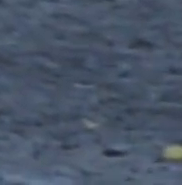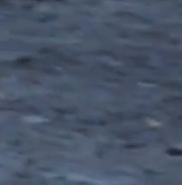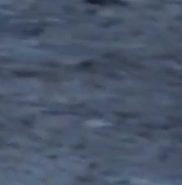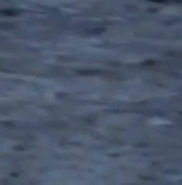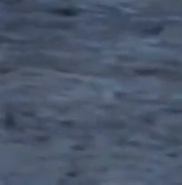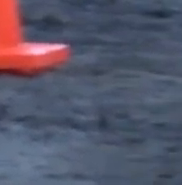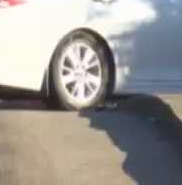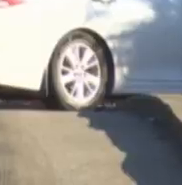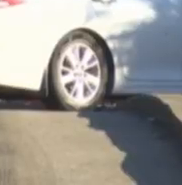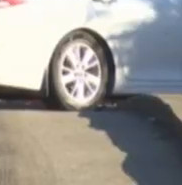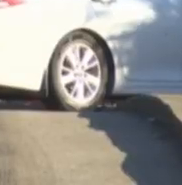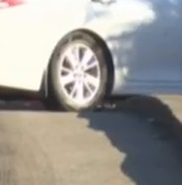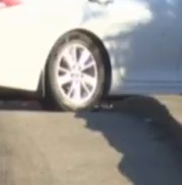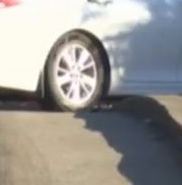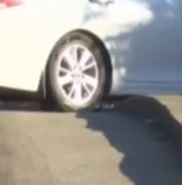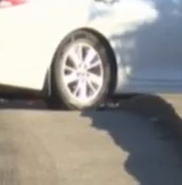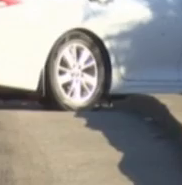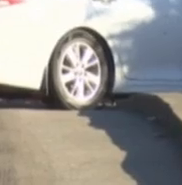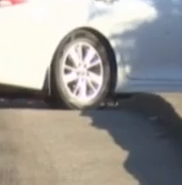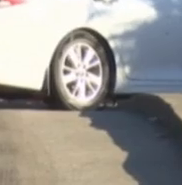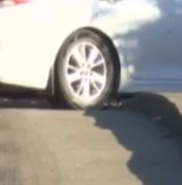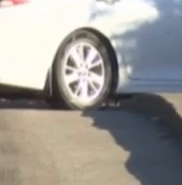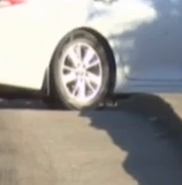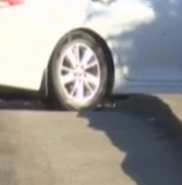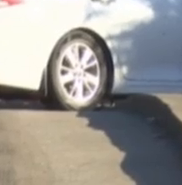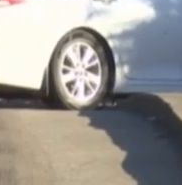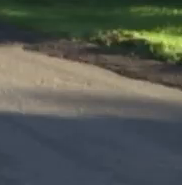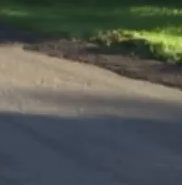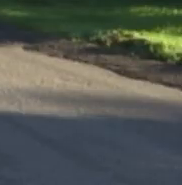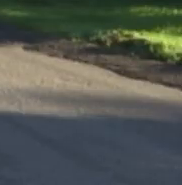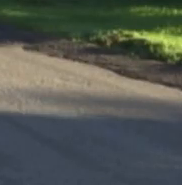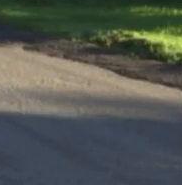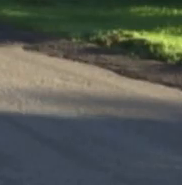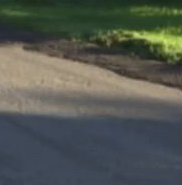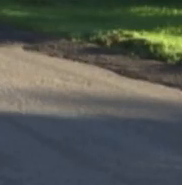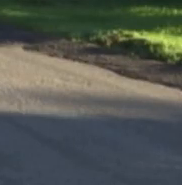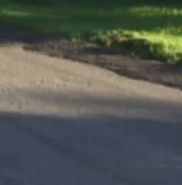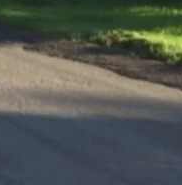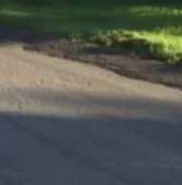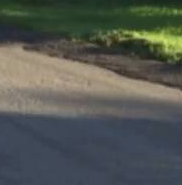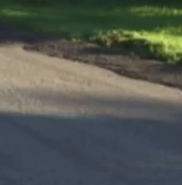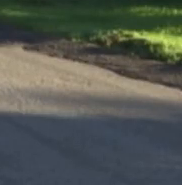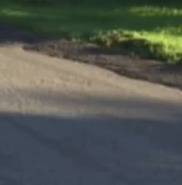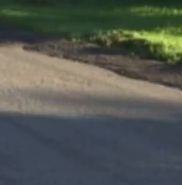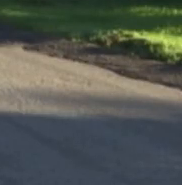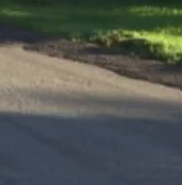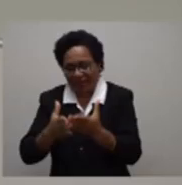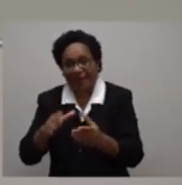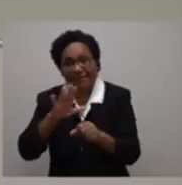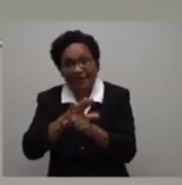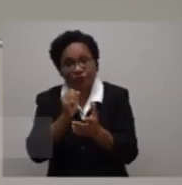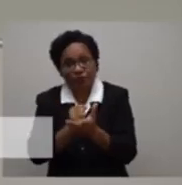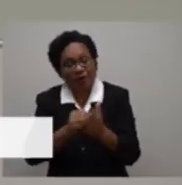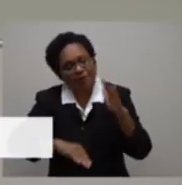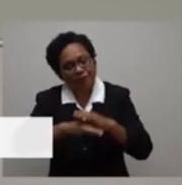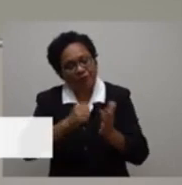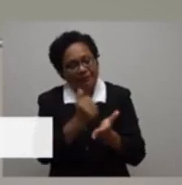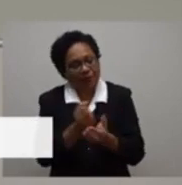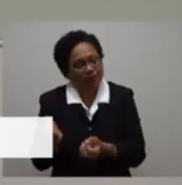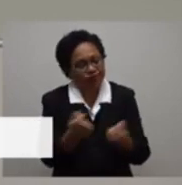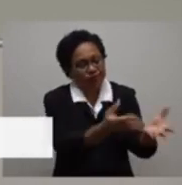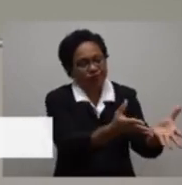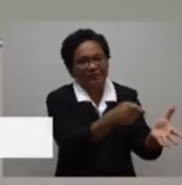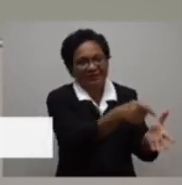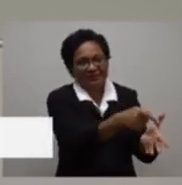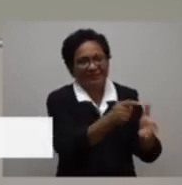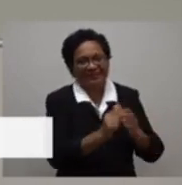people, could be killed by the virus. We have to protect these Fijians. That is our mission. Our frontline teams are going to